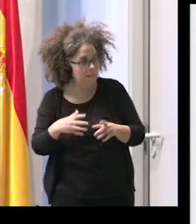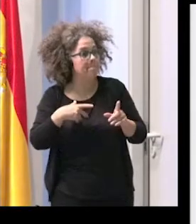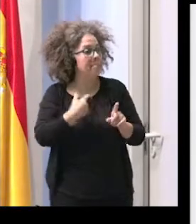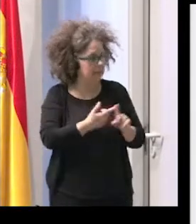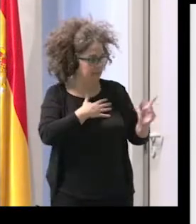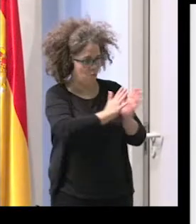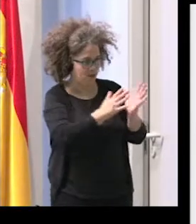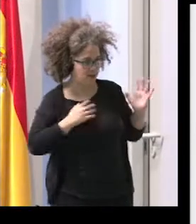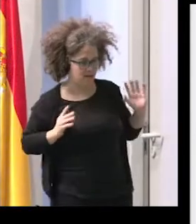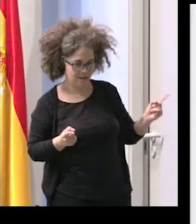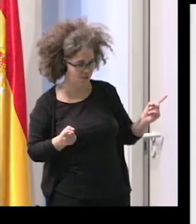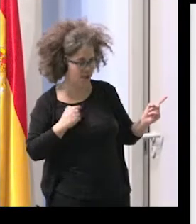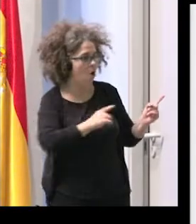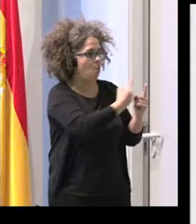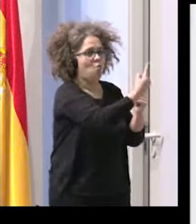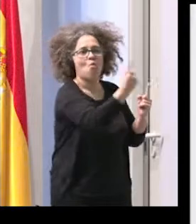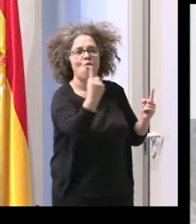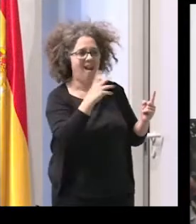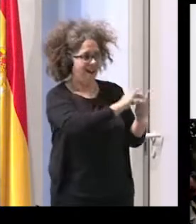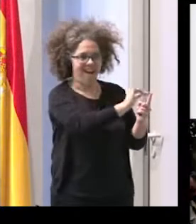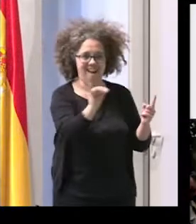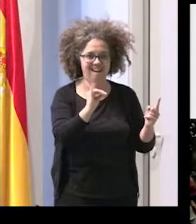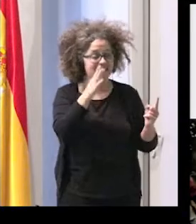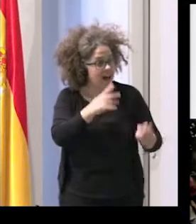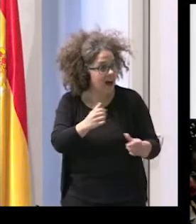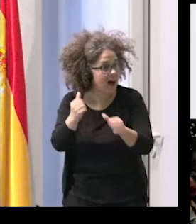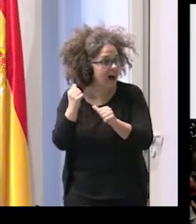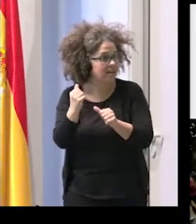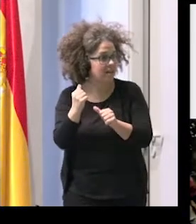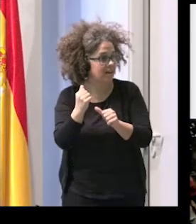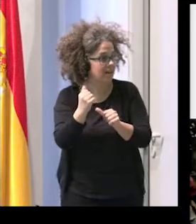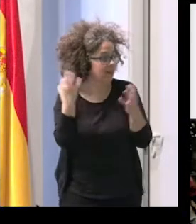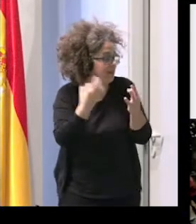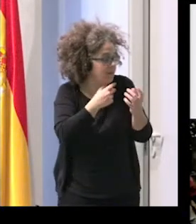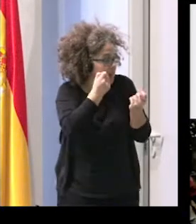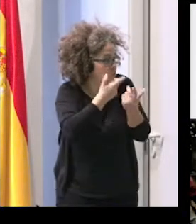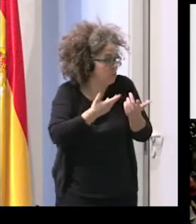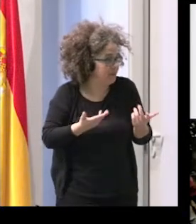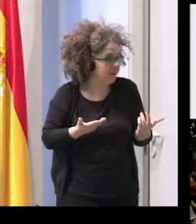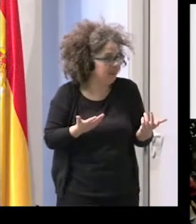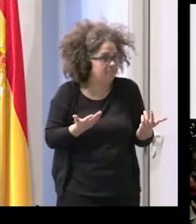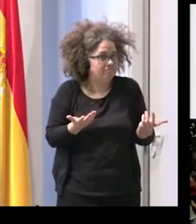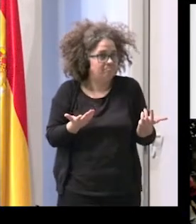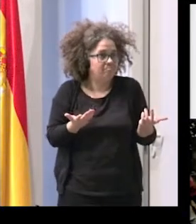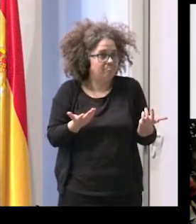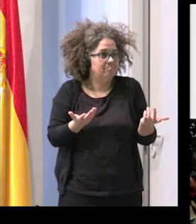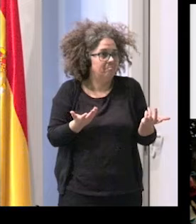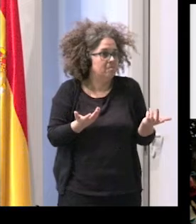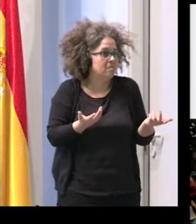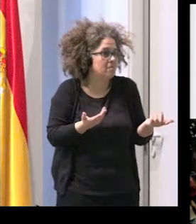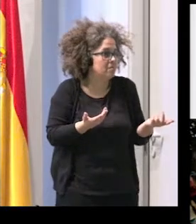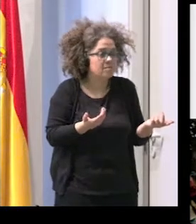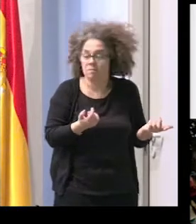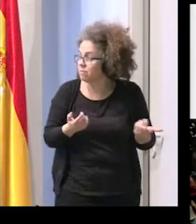time. And this is where we have to realize that we have all